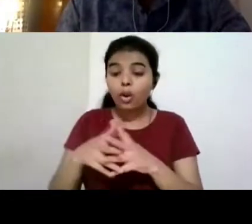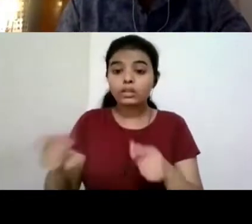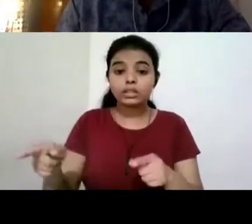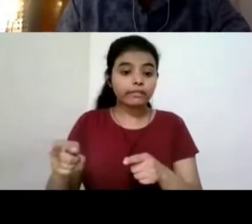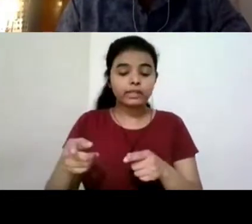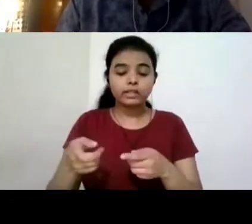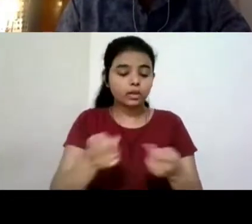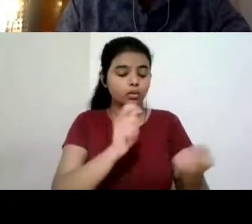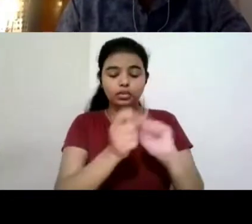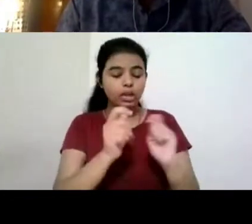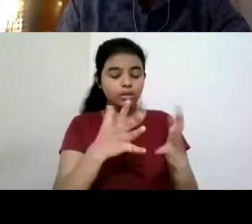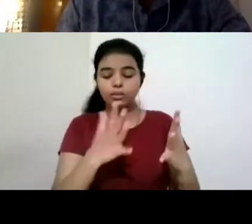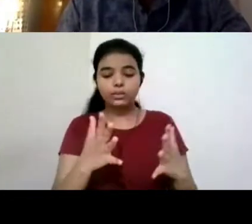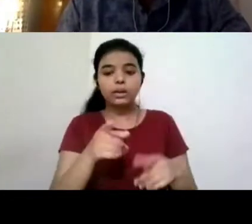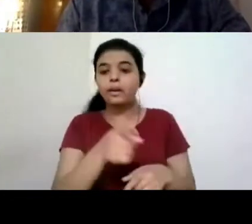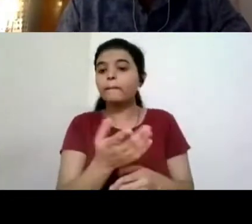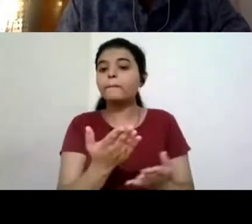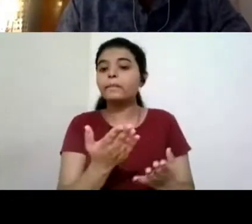kind of articulation.